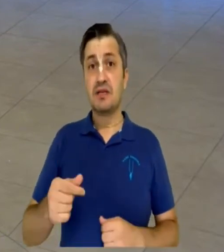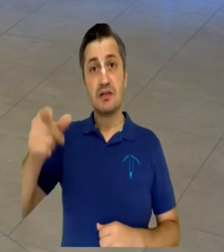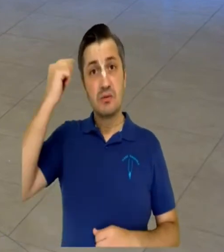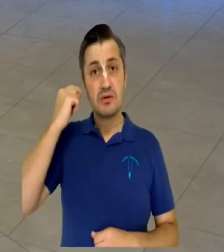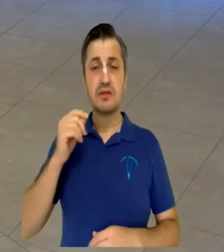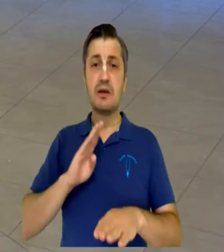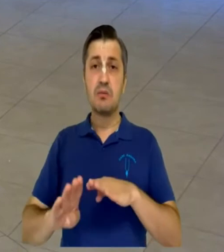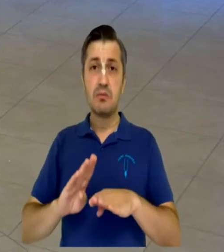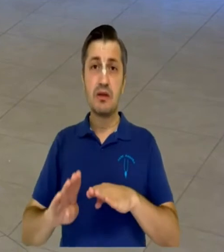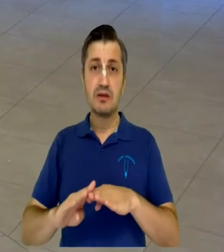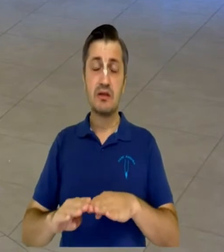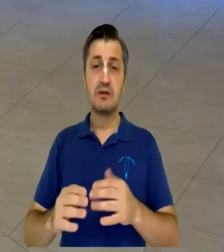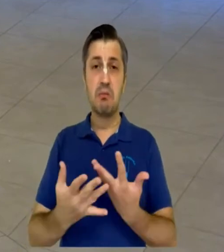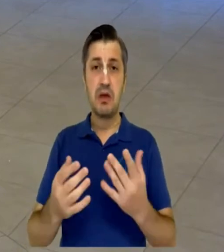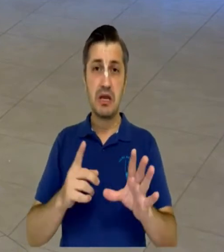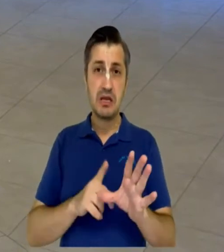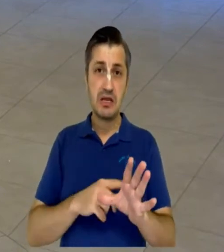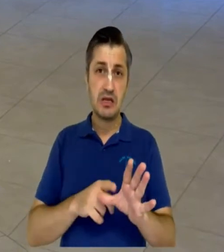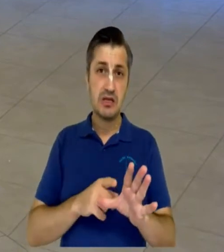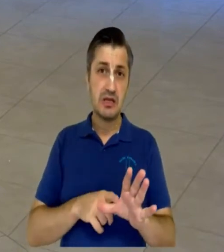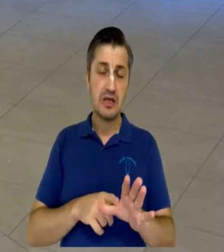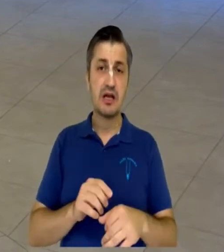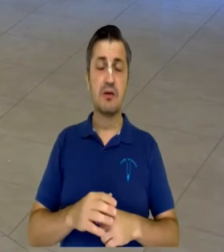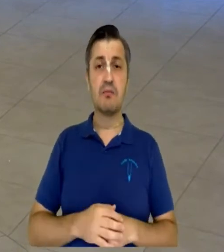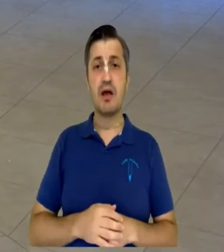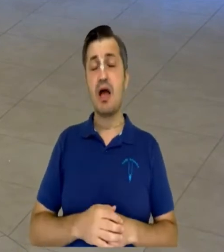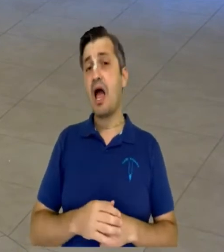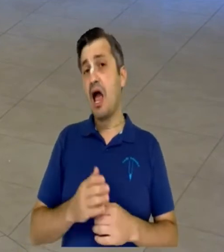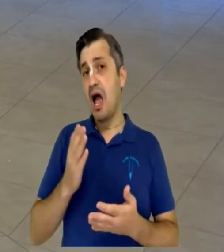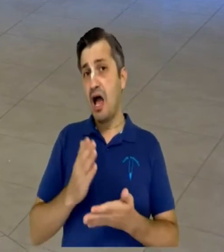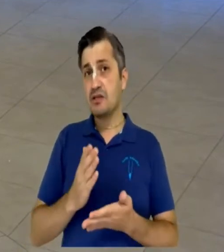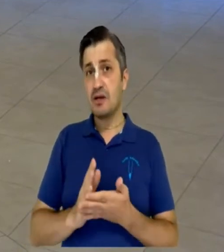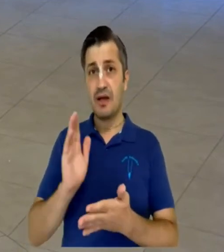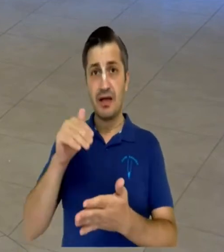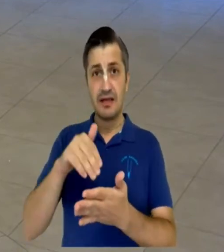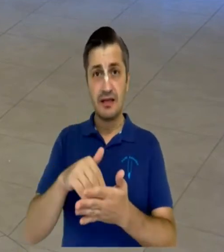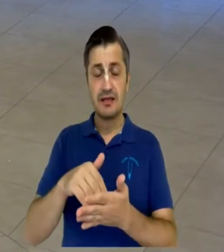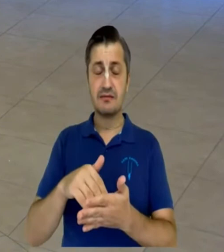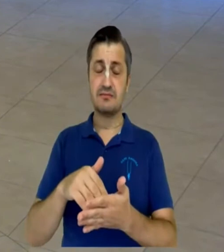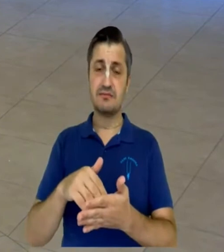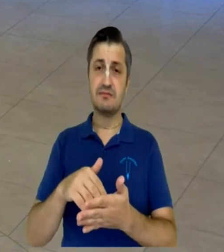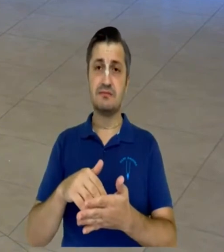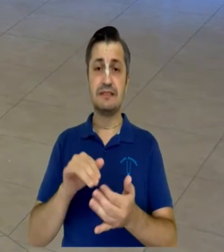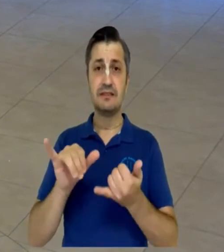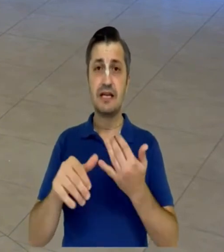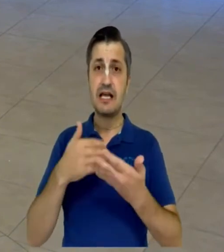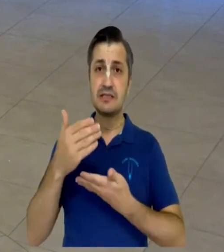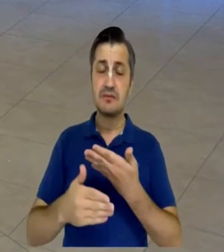many births, one who actually comes to this knowledge, he surrenders to me. And so